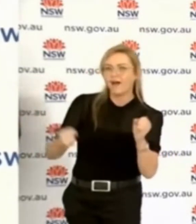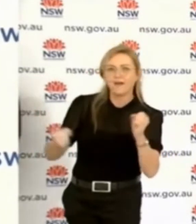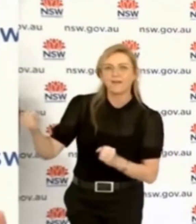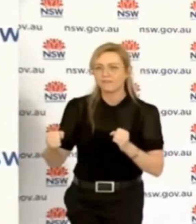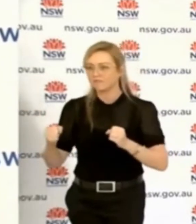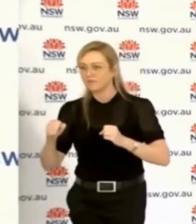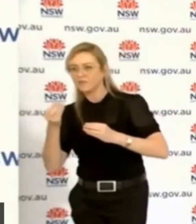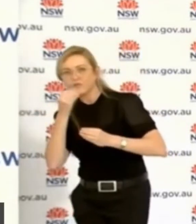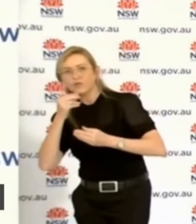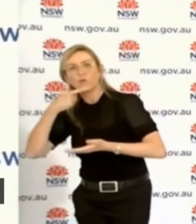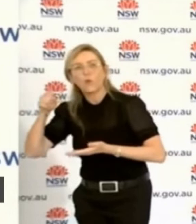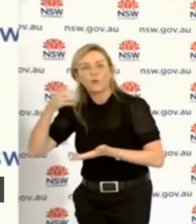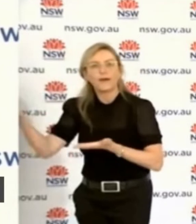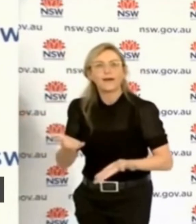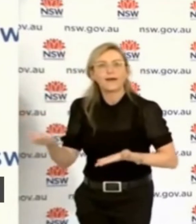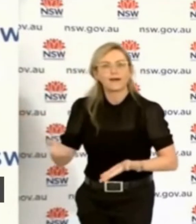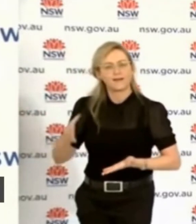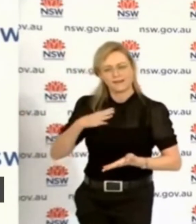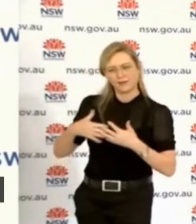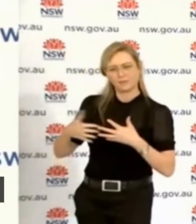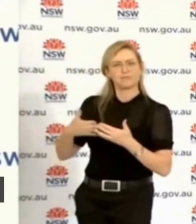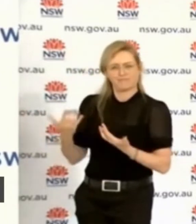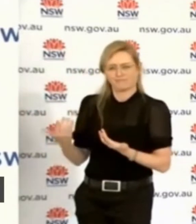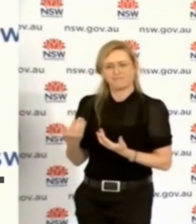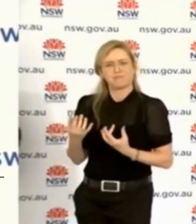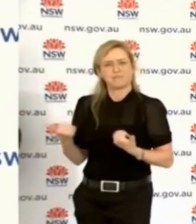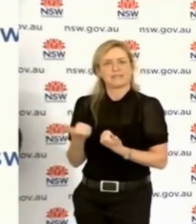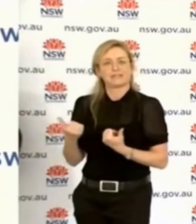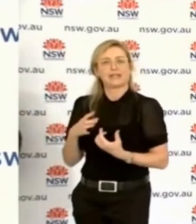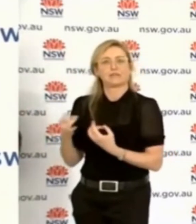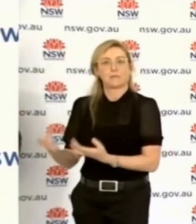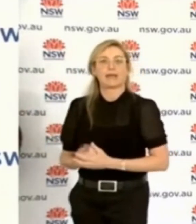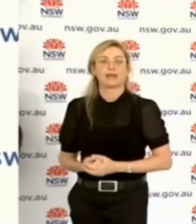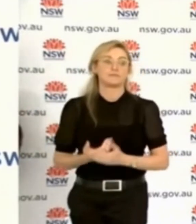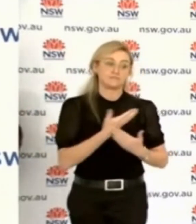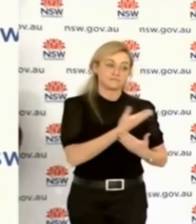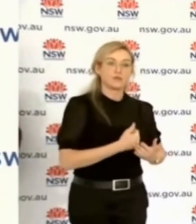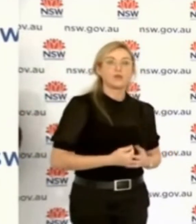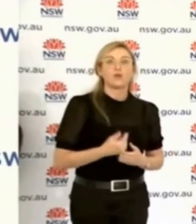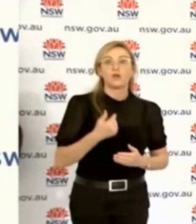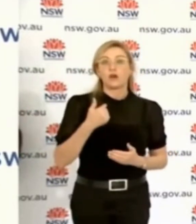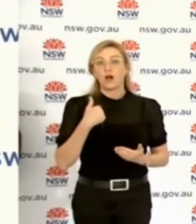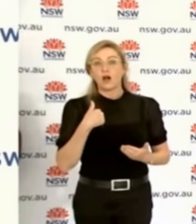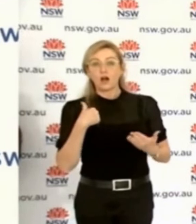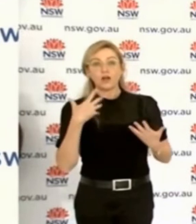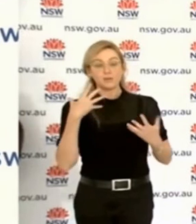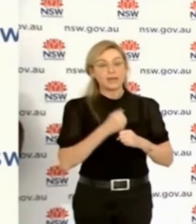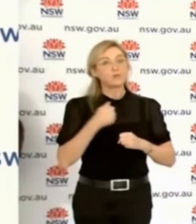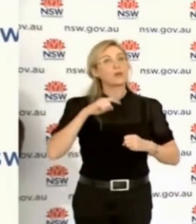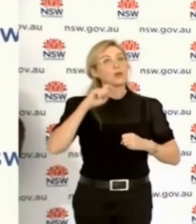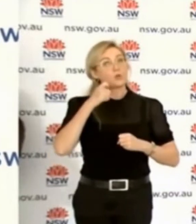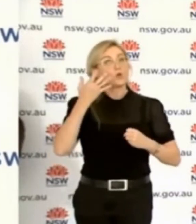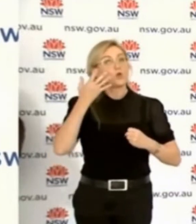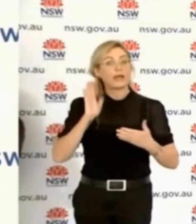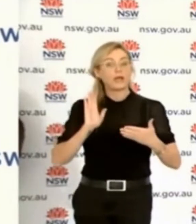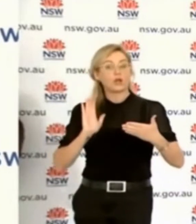70%, we provided that date for schools. But in relation to businesses, I believe, and the government takes the view that